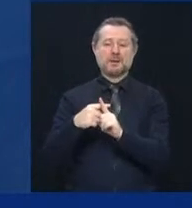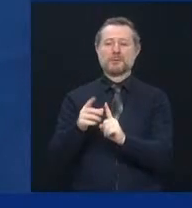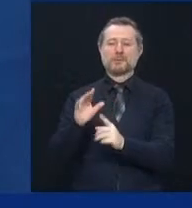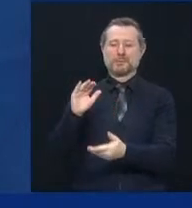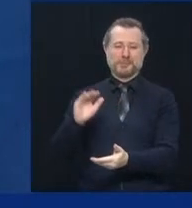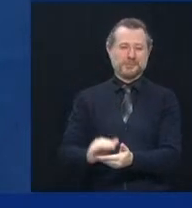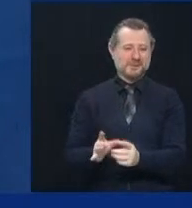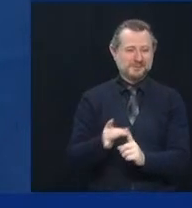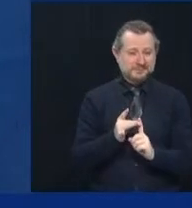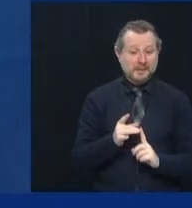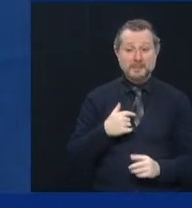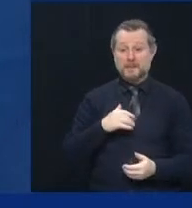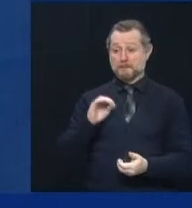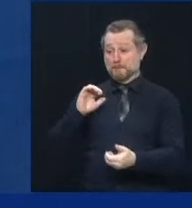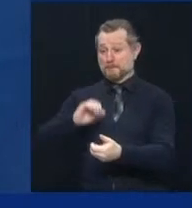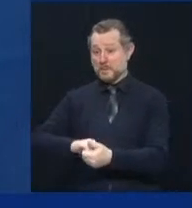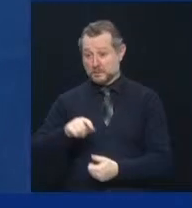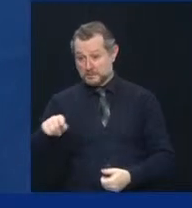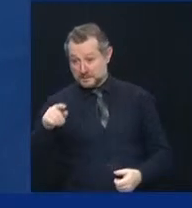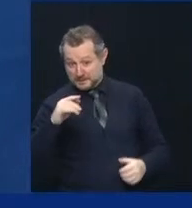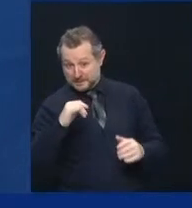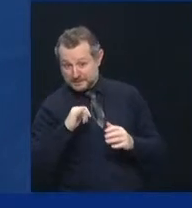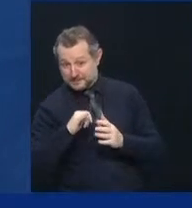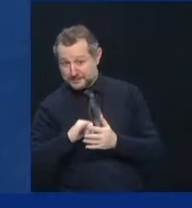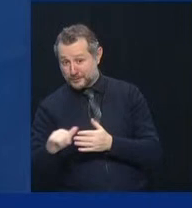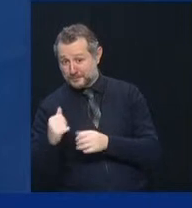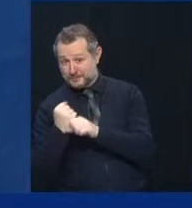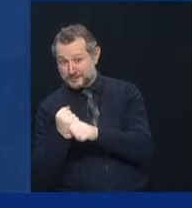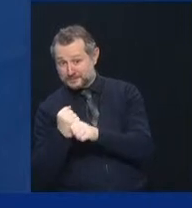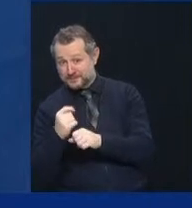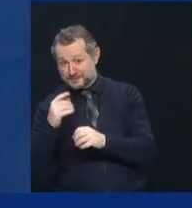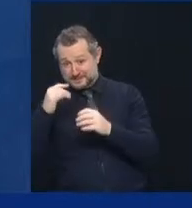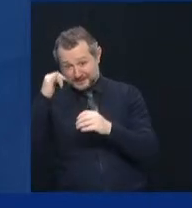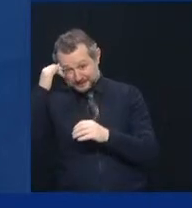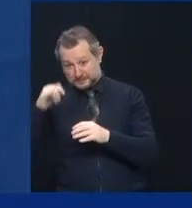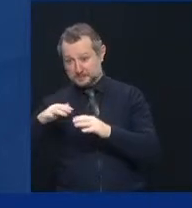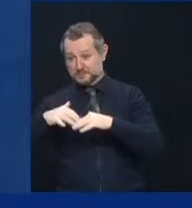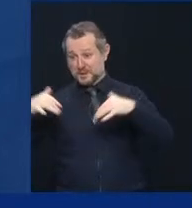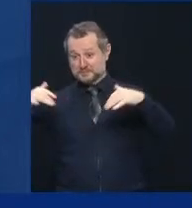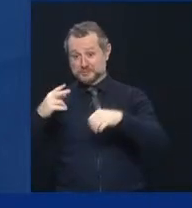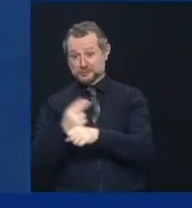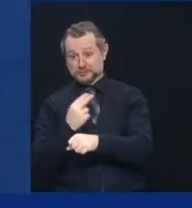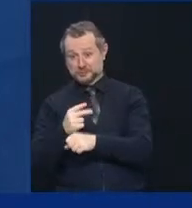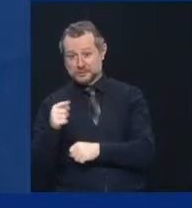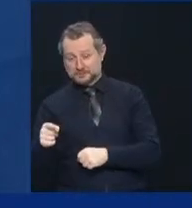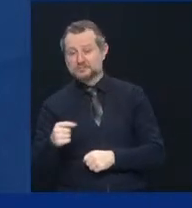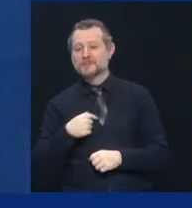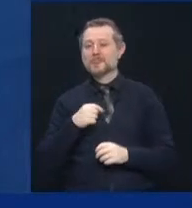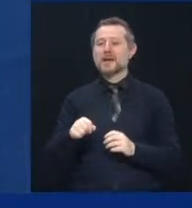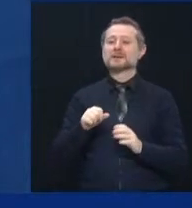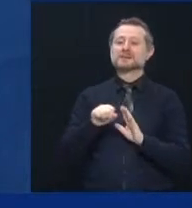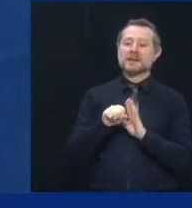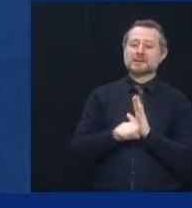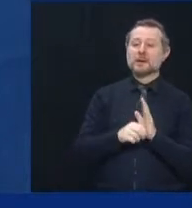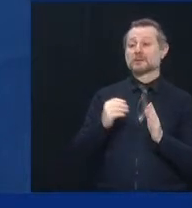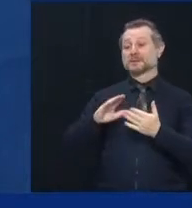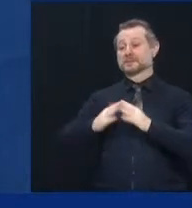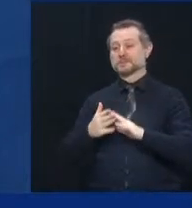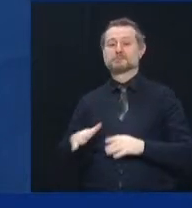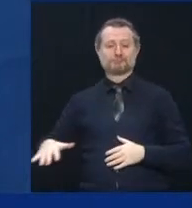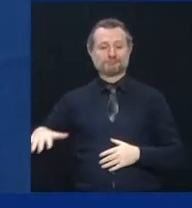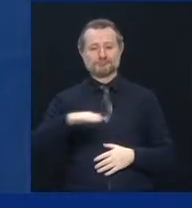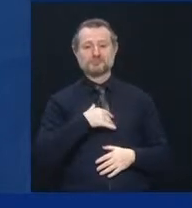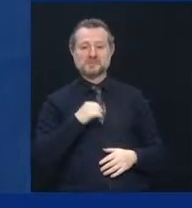partnering at Yankee Stadium, mass site, state, and the city. But the state will do that with any local